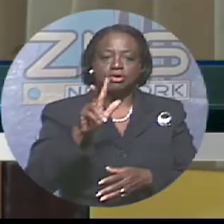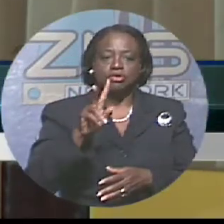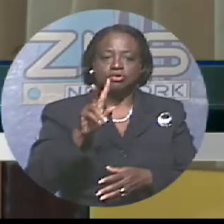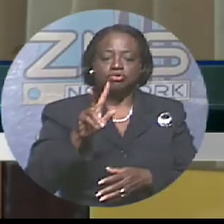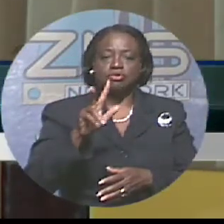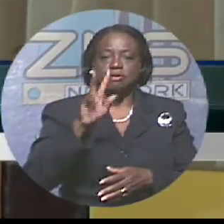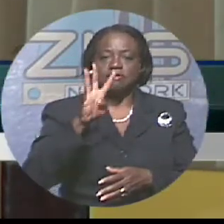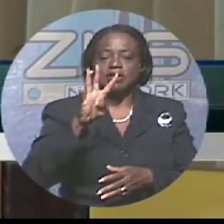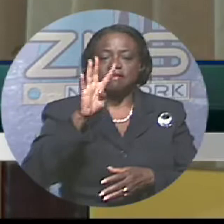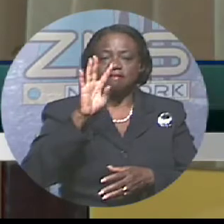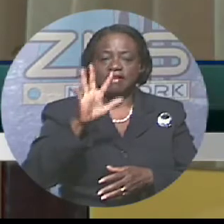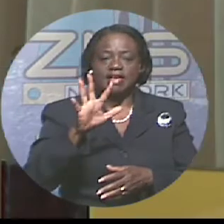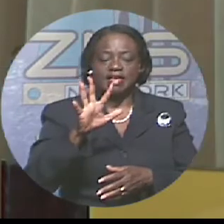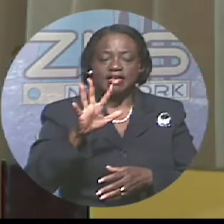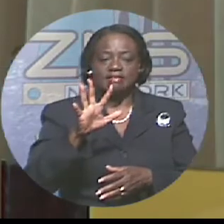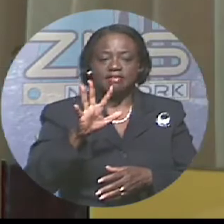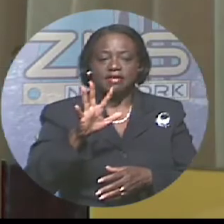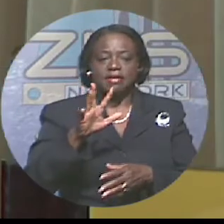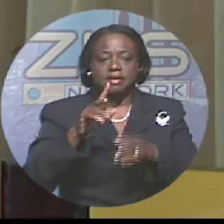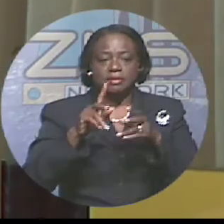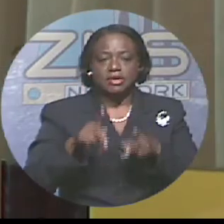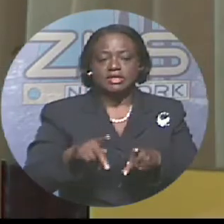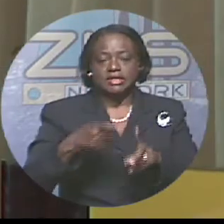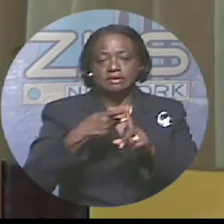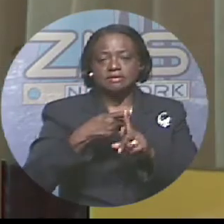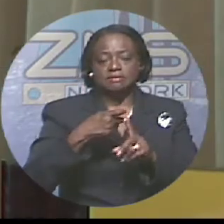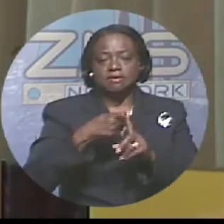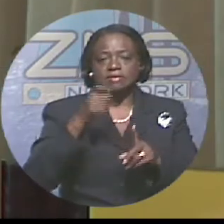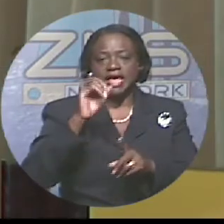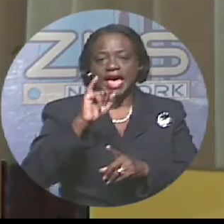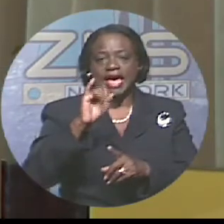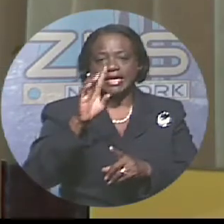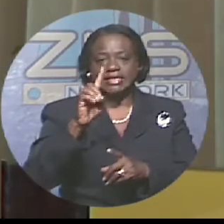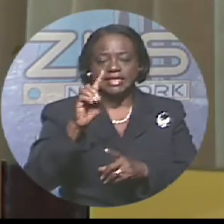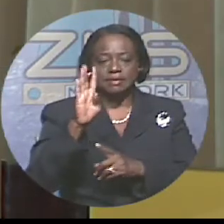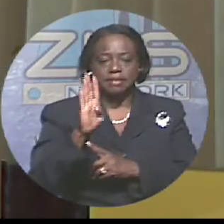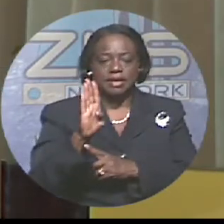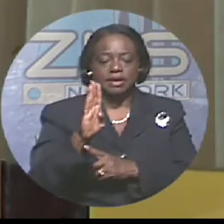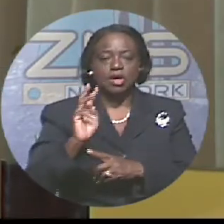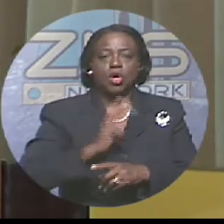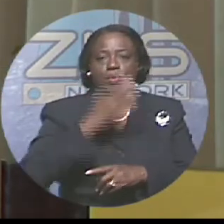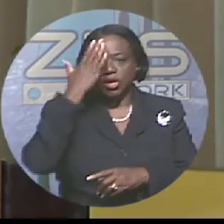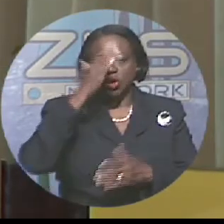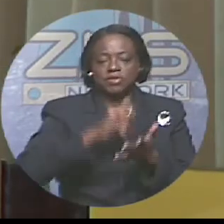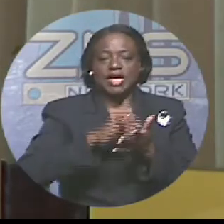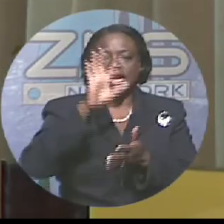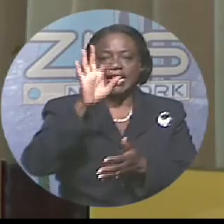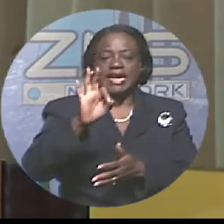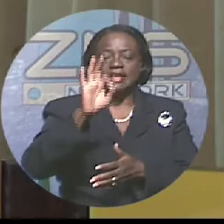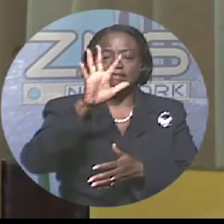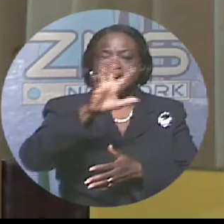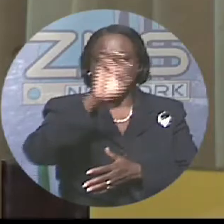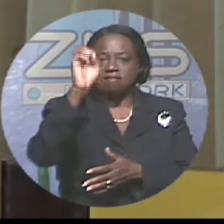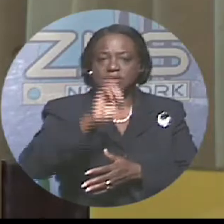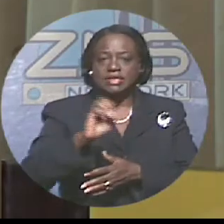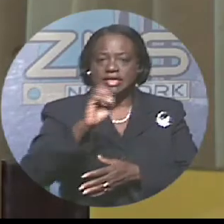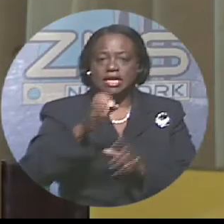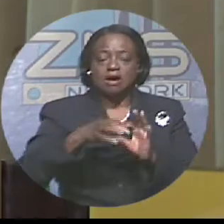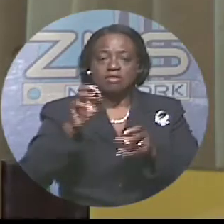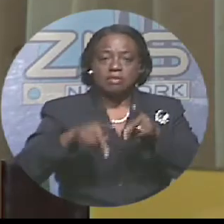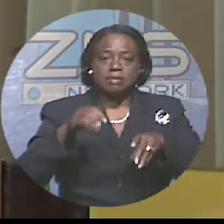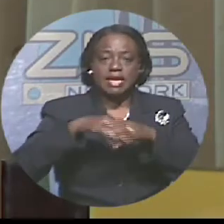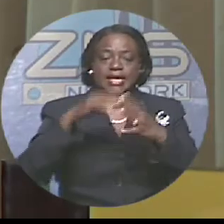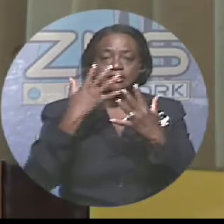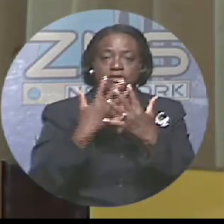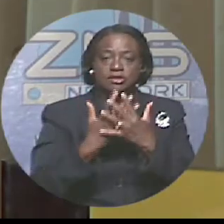$345,000 technical cooperation grant from the IDB. We know that 95% of the current inmates in the Department